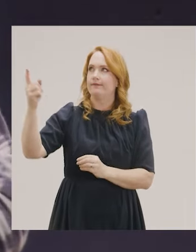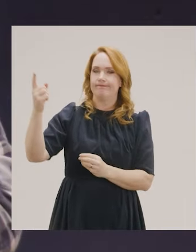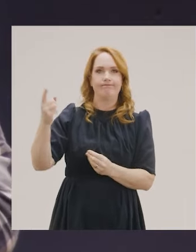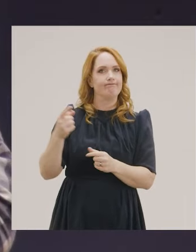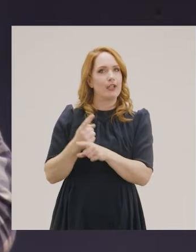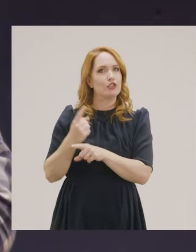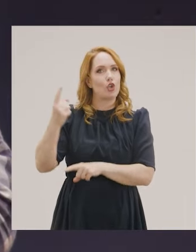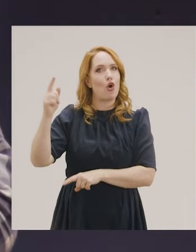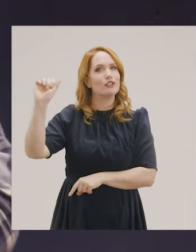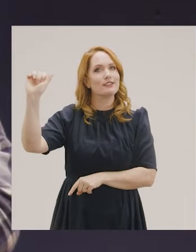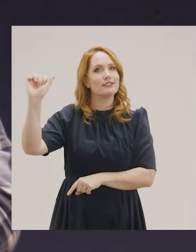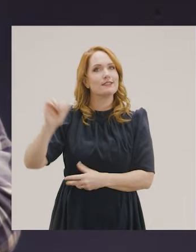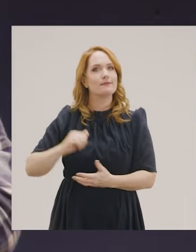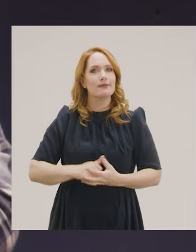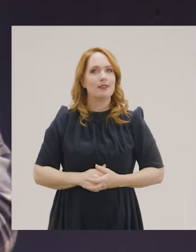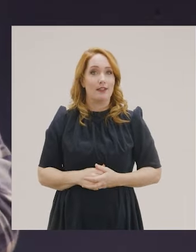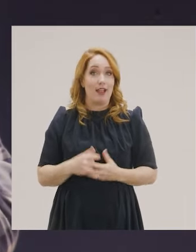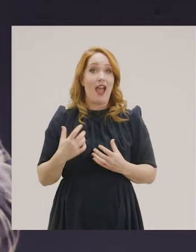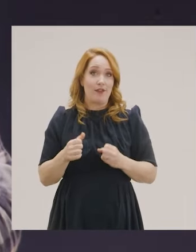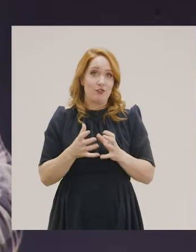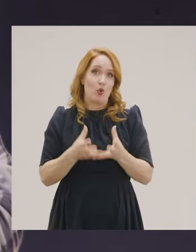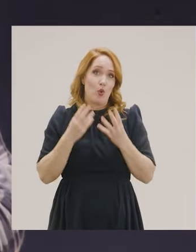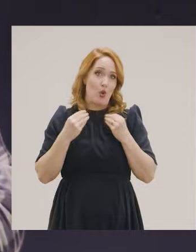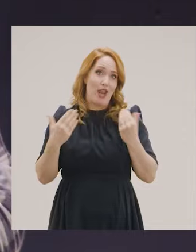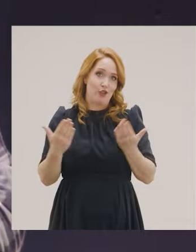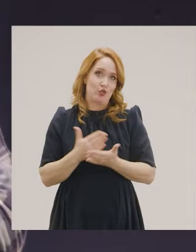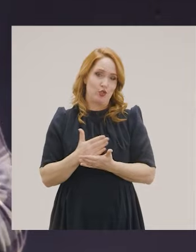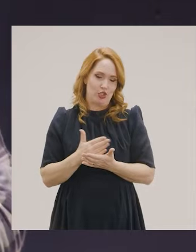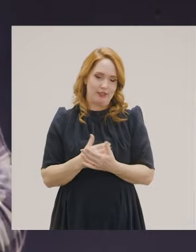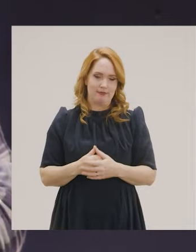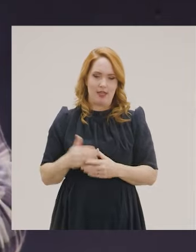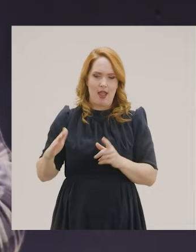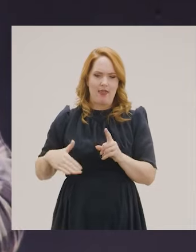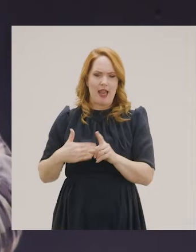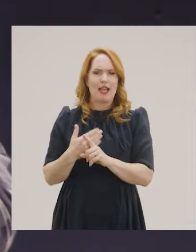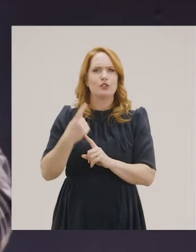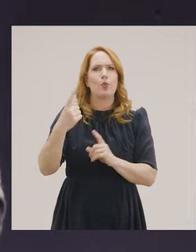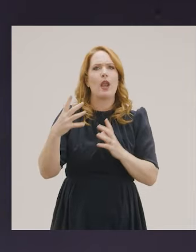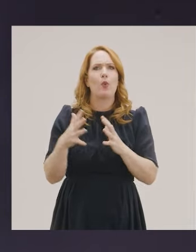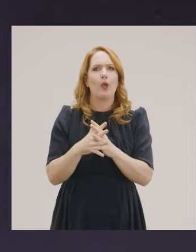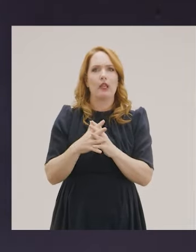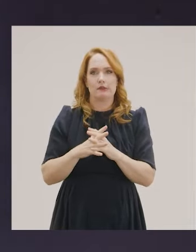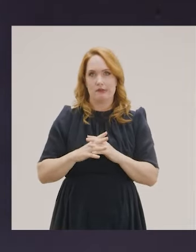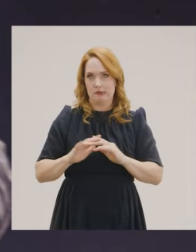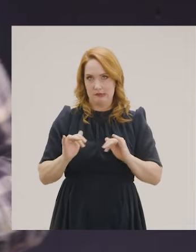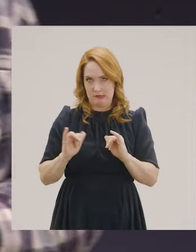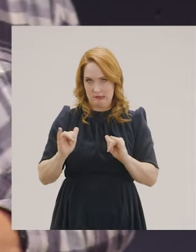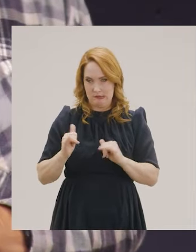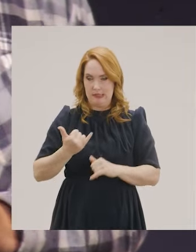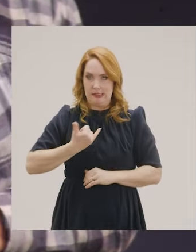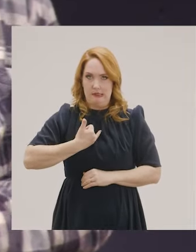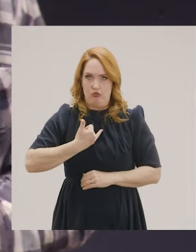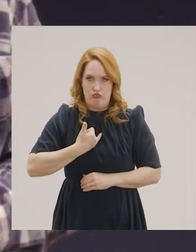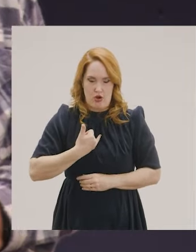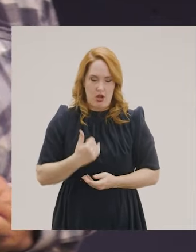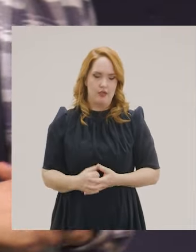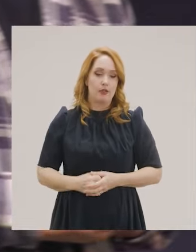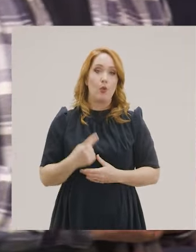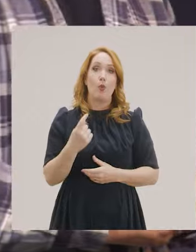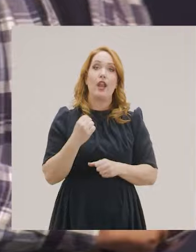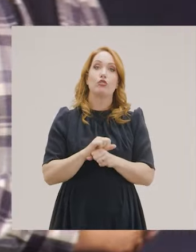God's. And we have to learn how to share as well. I made a terrible mistake in this last week. I've got a little